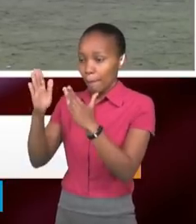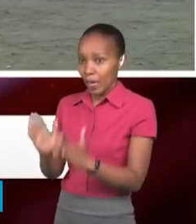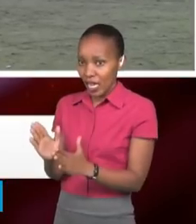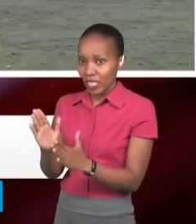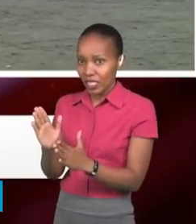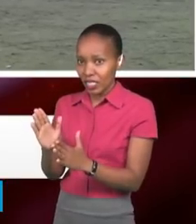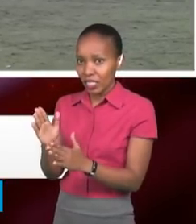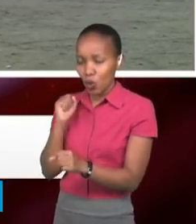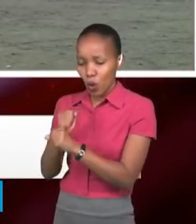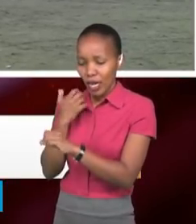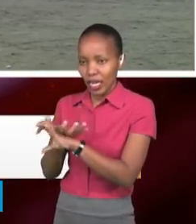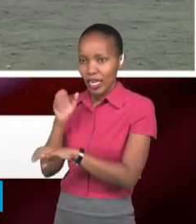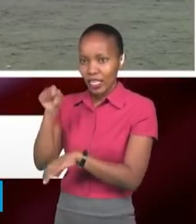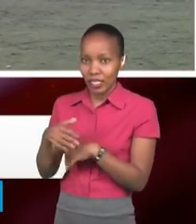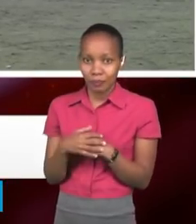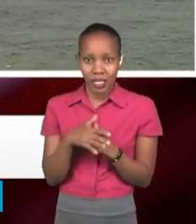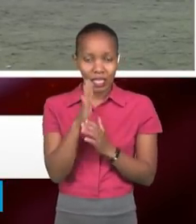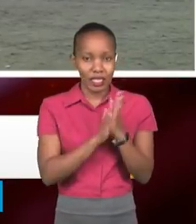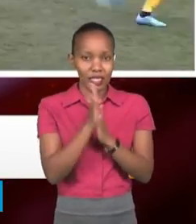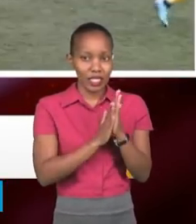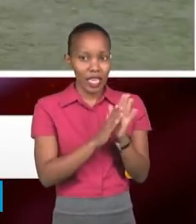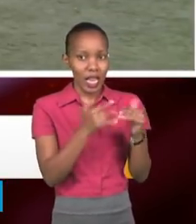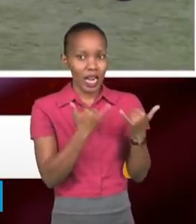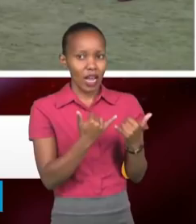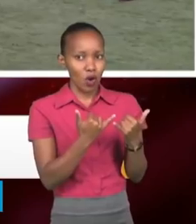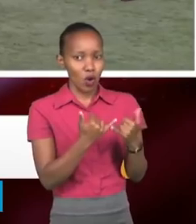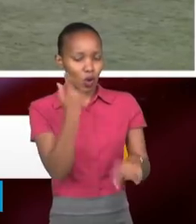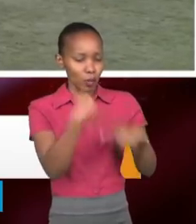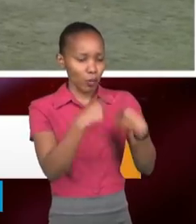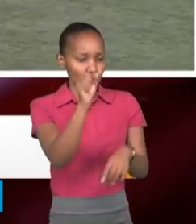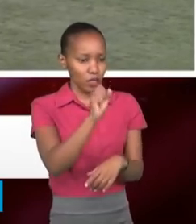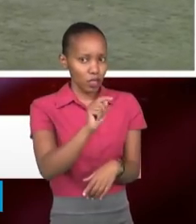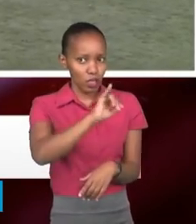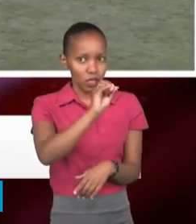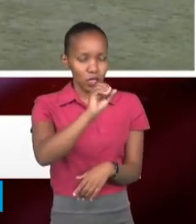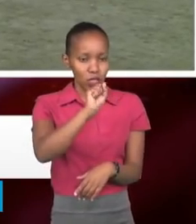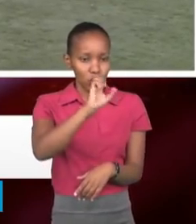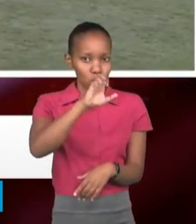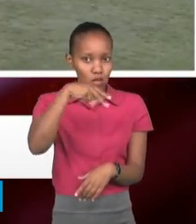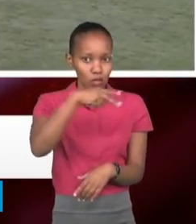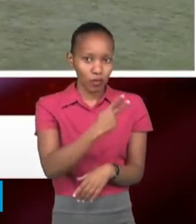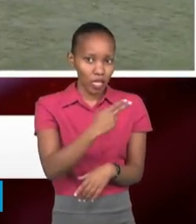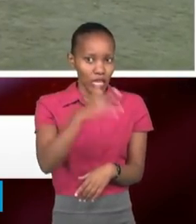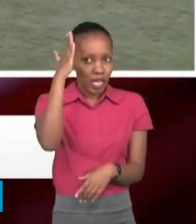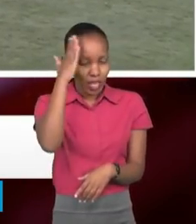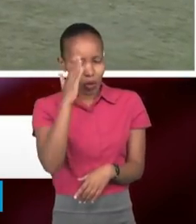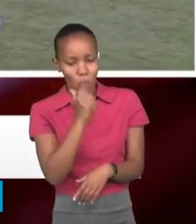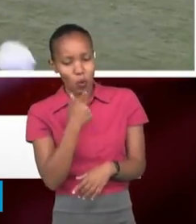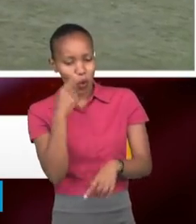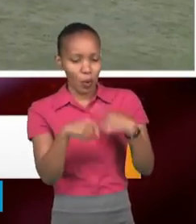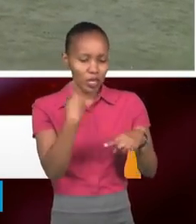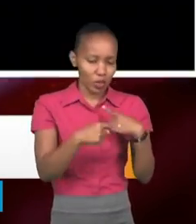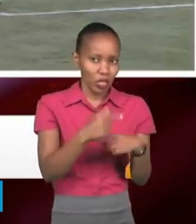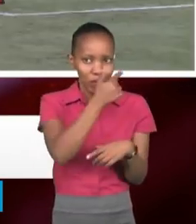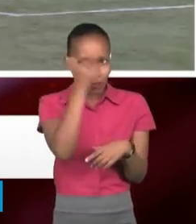fired up. Okay. Yeah. Interesting. Now, the game itself, St. Joseph's, of course, they look like they know who they are facing. There's